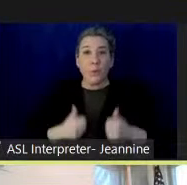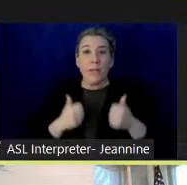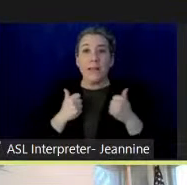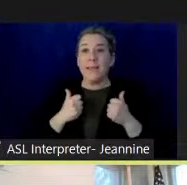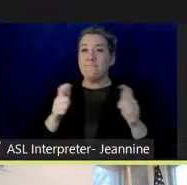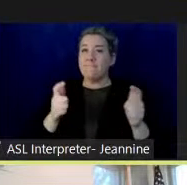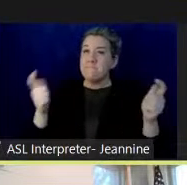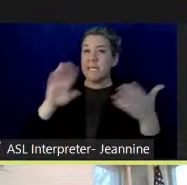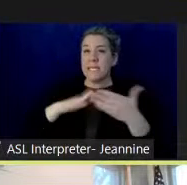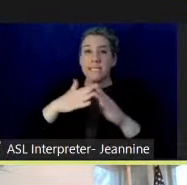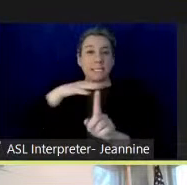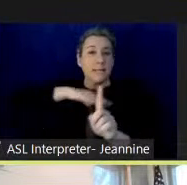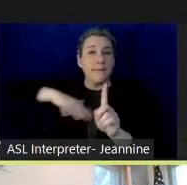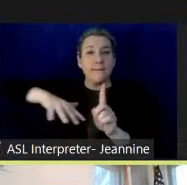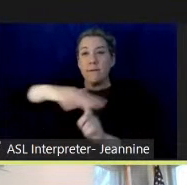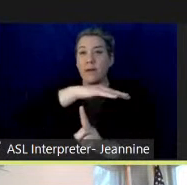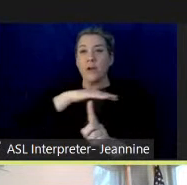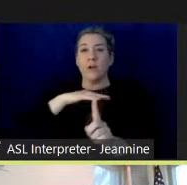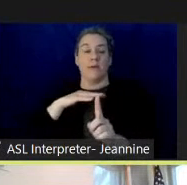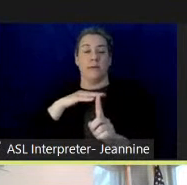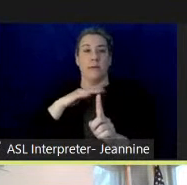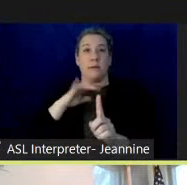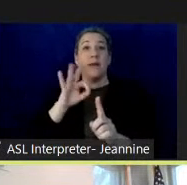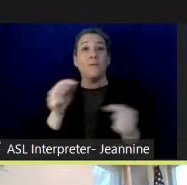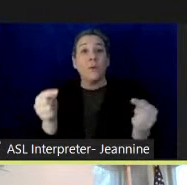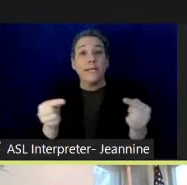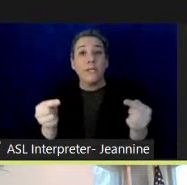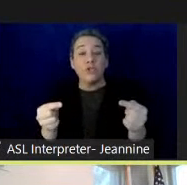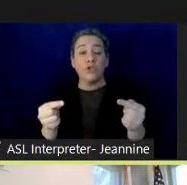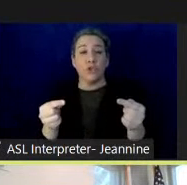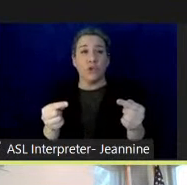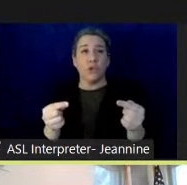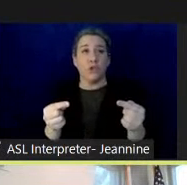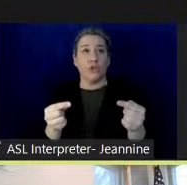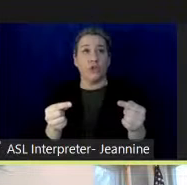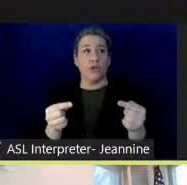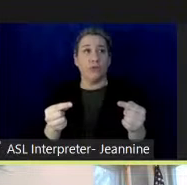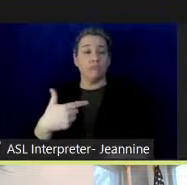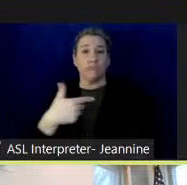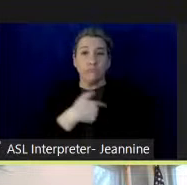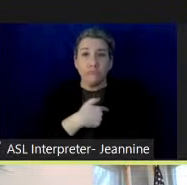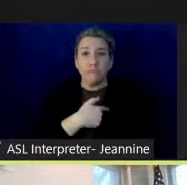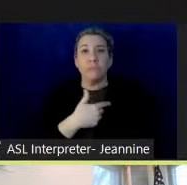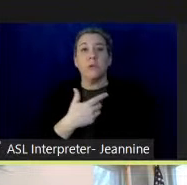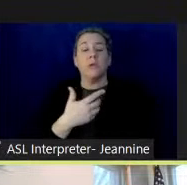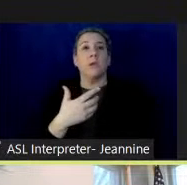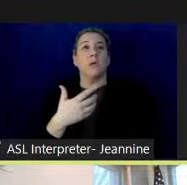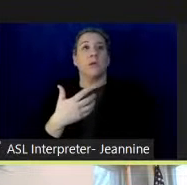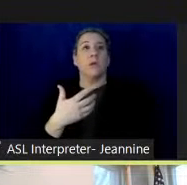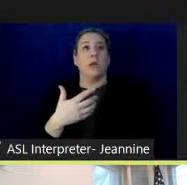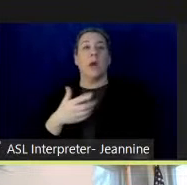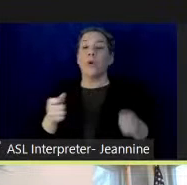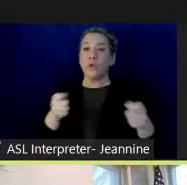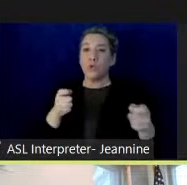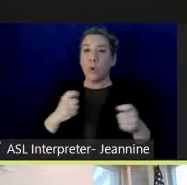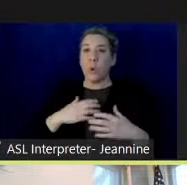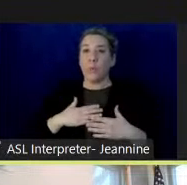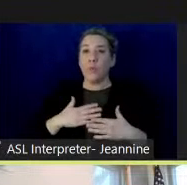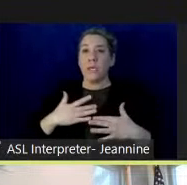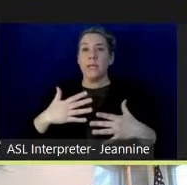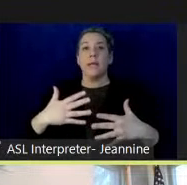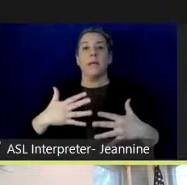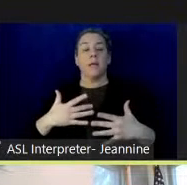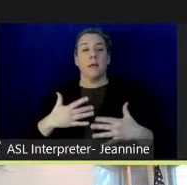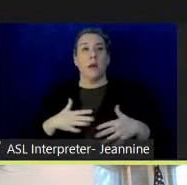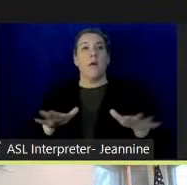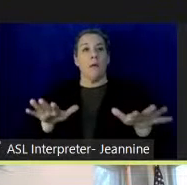environment, and more than likely, if we are injured and we're maintaining a good control over our breath and remaining as calm